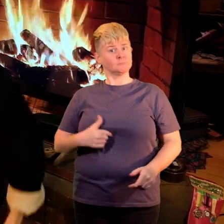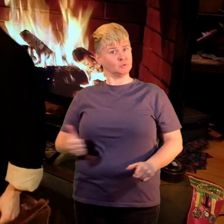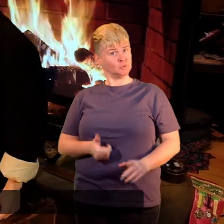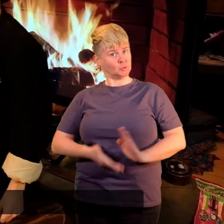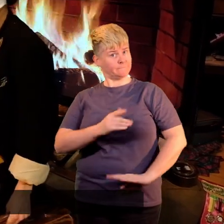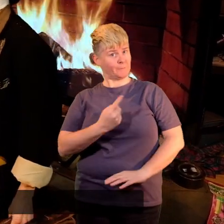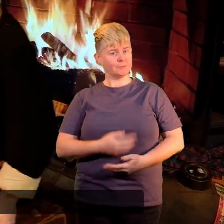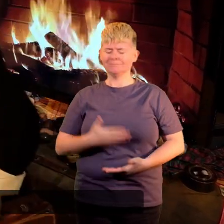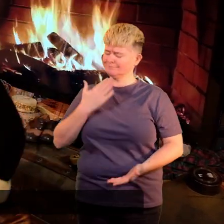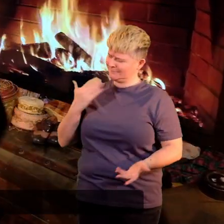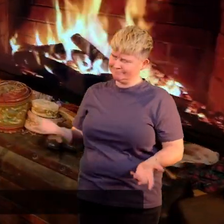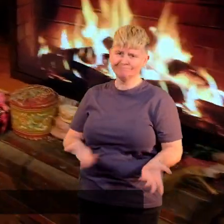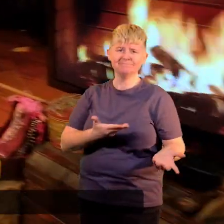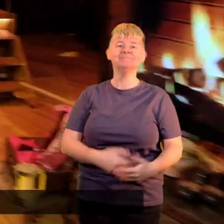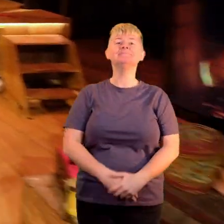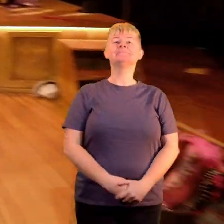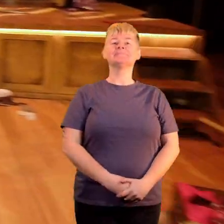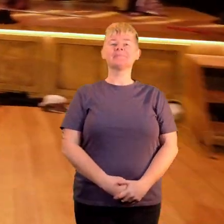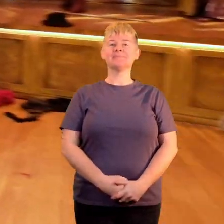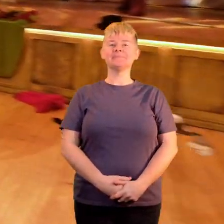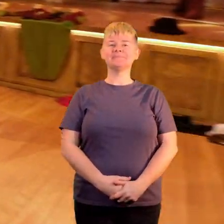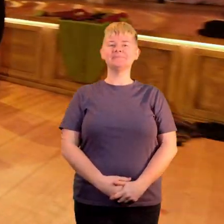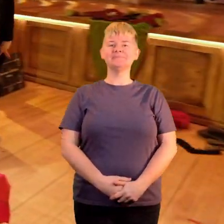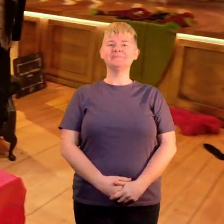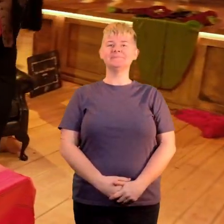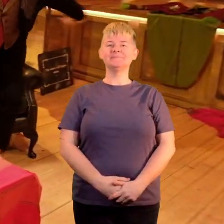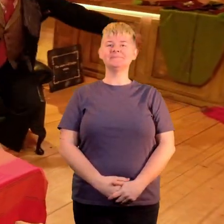first? Please do, chum.